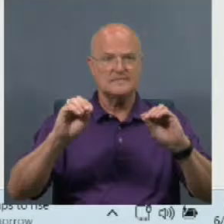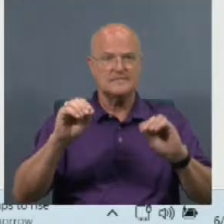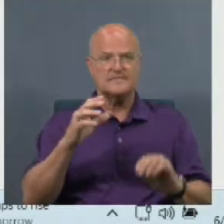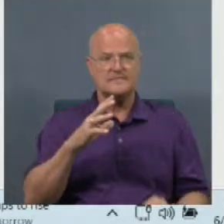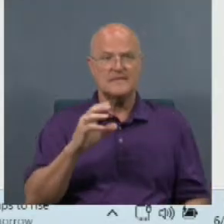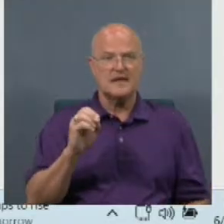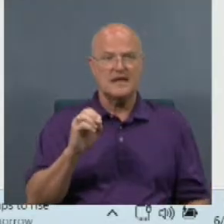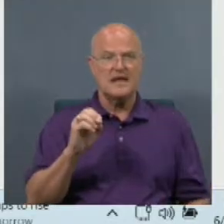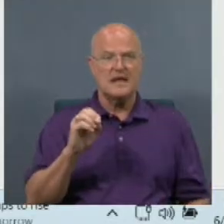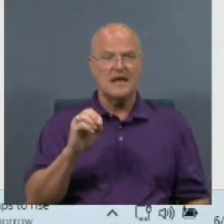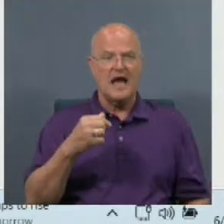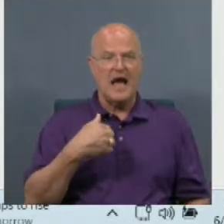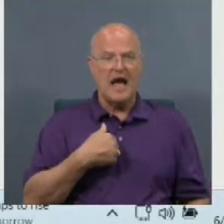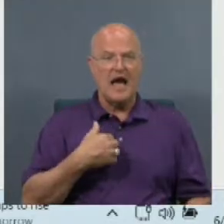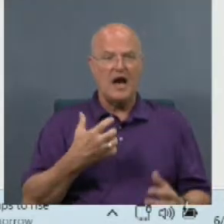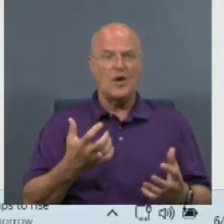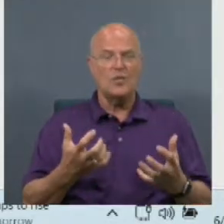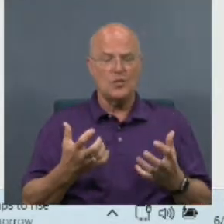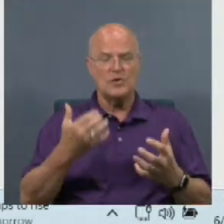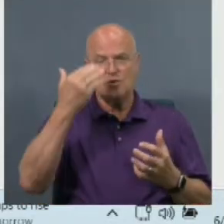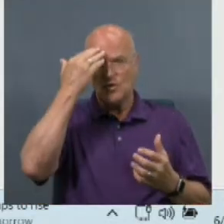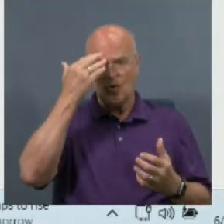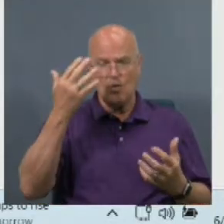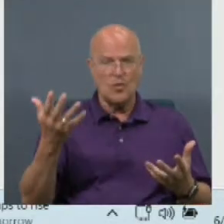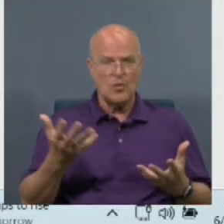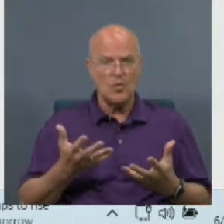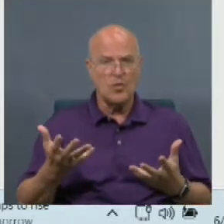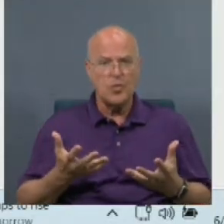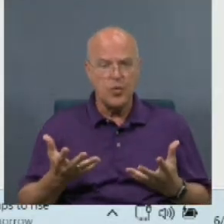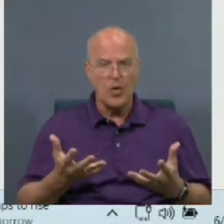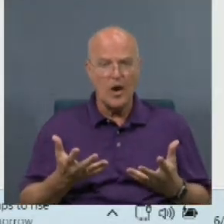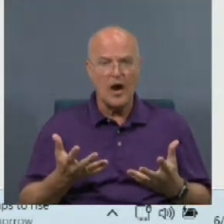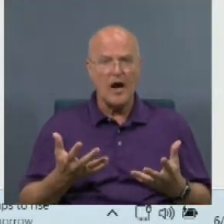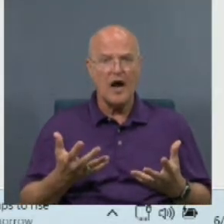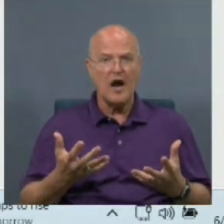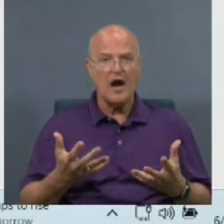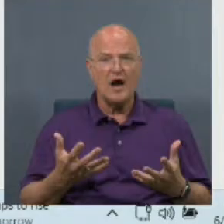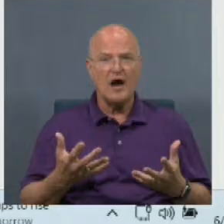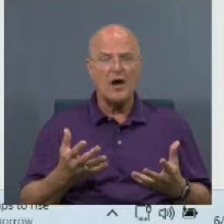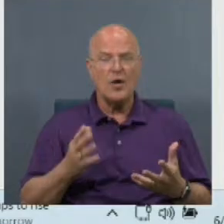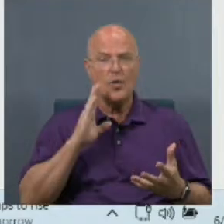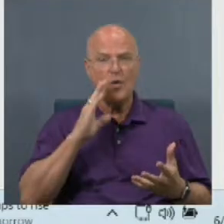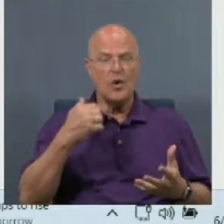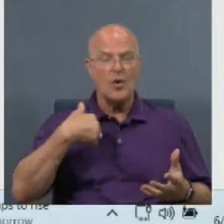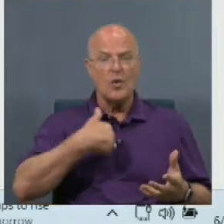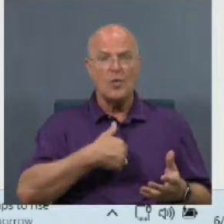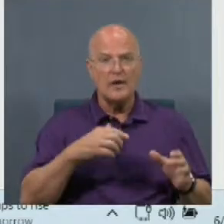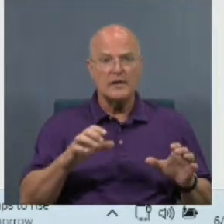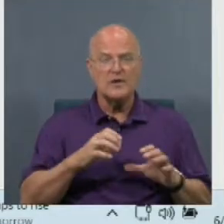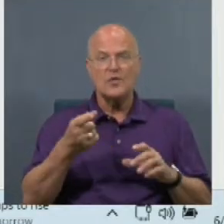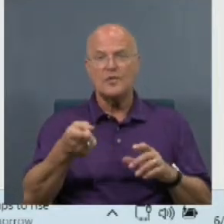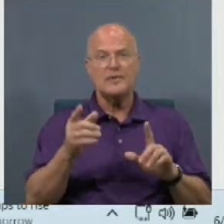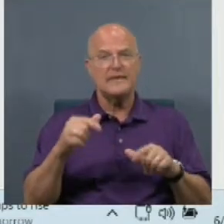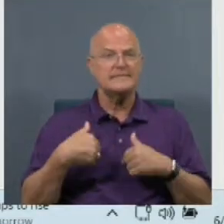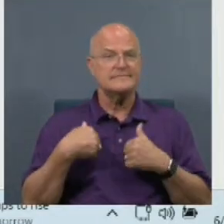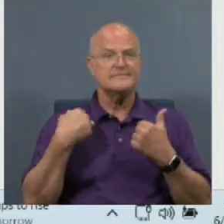and I just want to know what we've been doing, what we would do. We've been